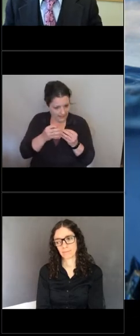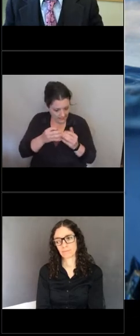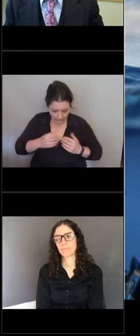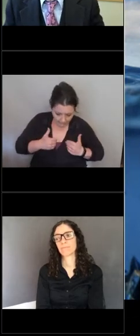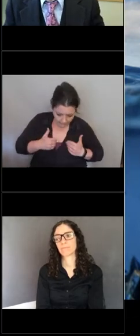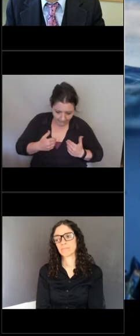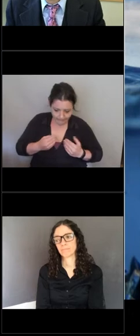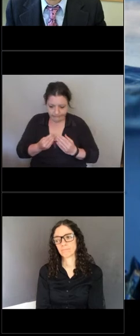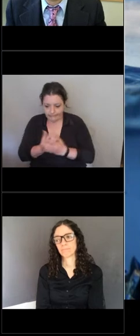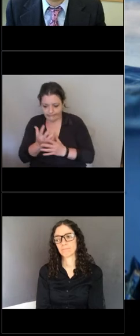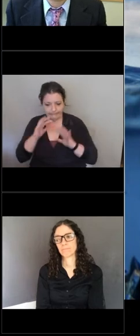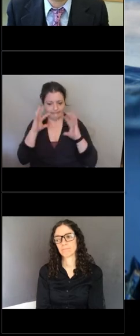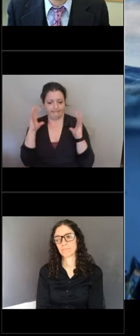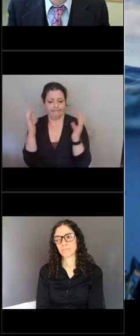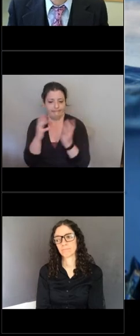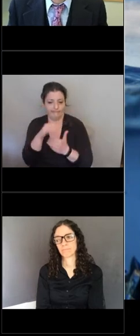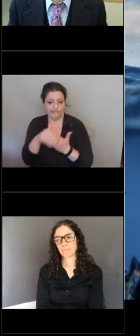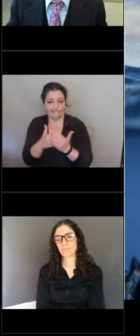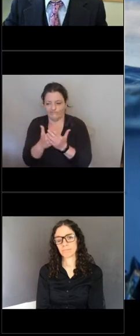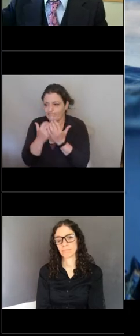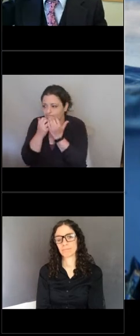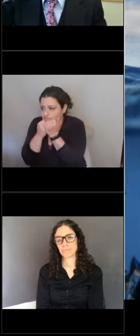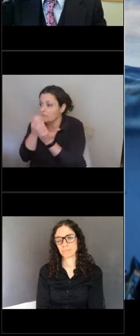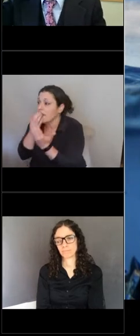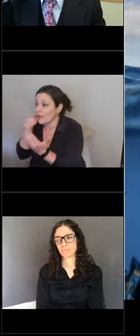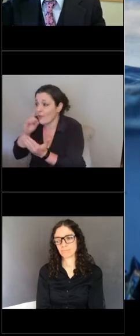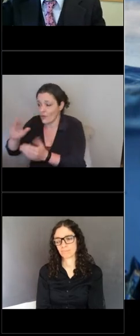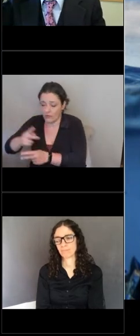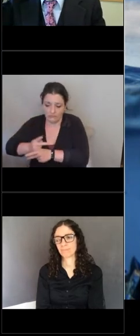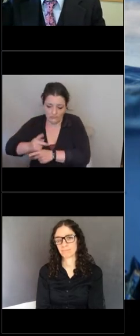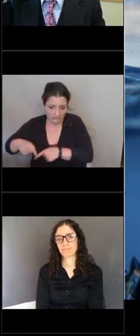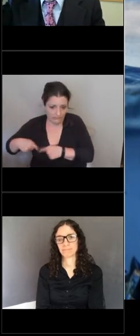So again, I'd like to thank everybody that's taking their time to